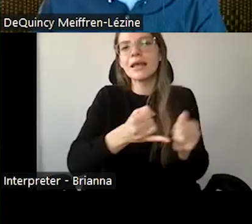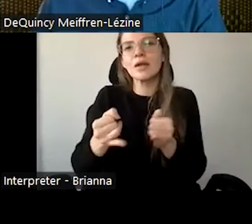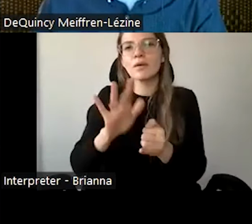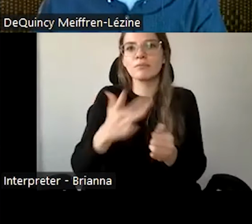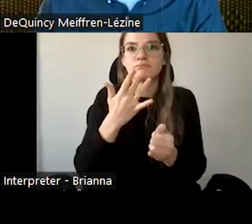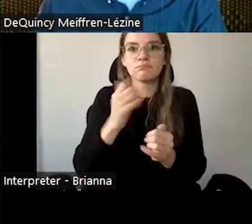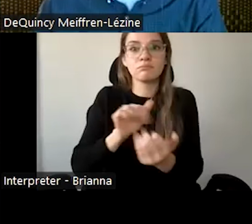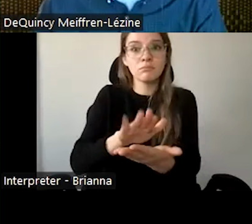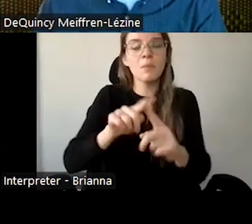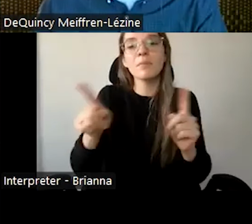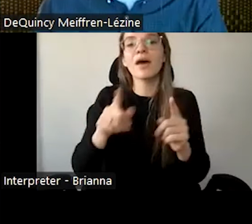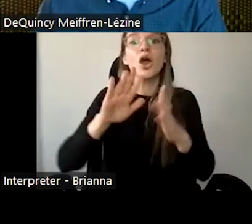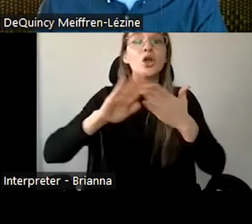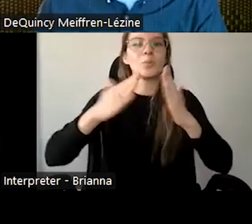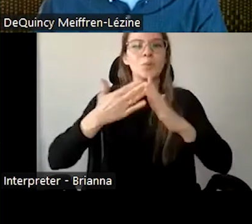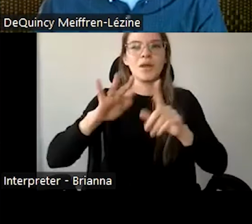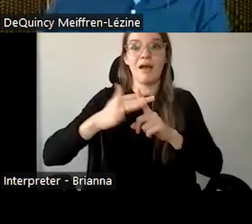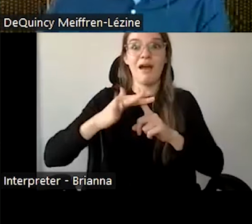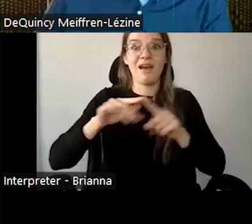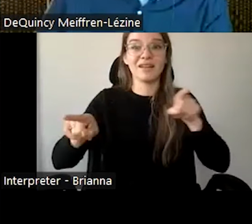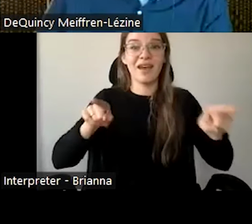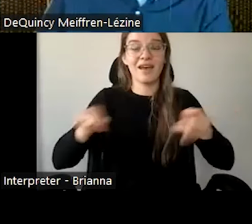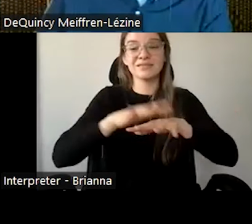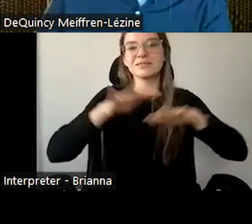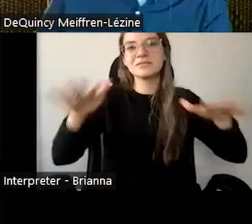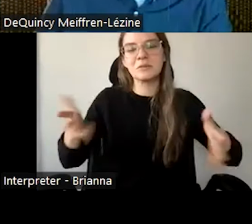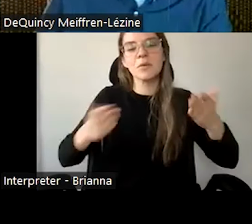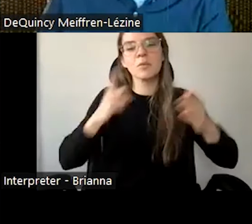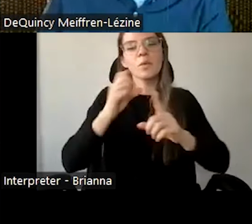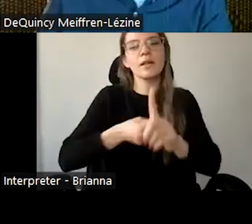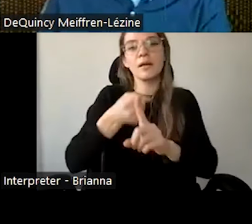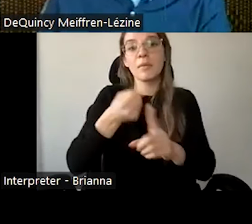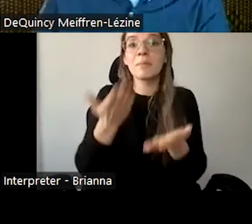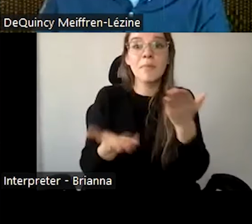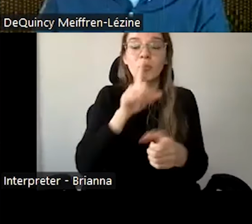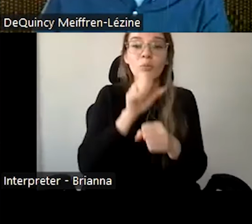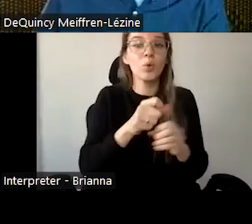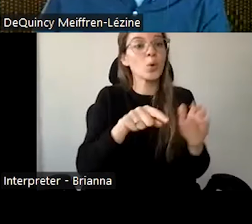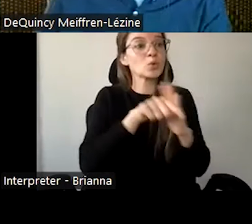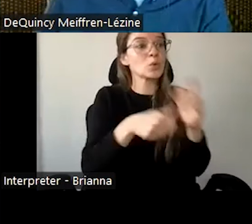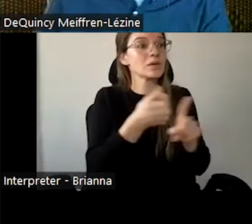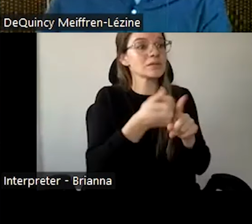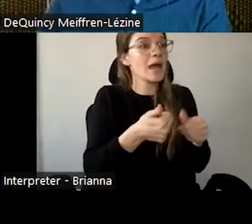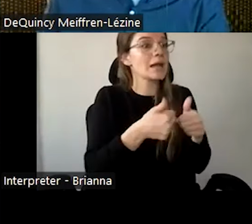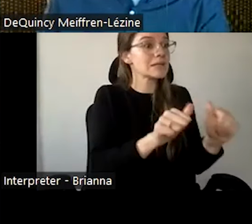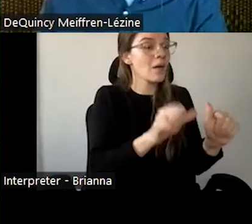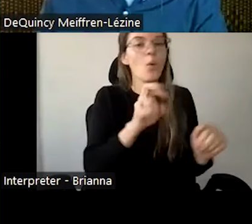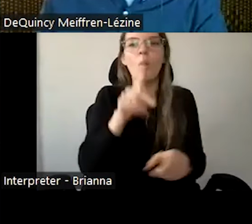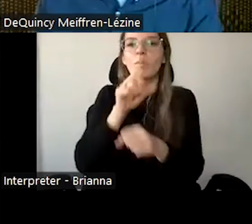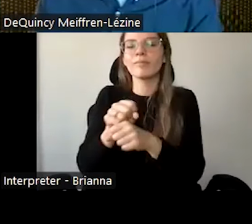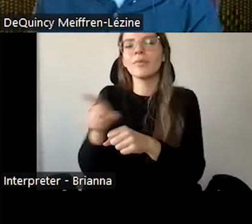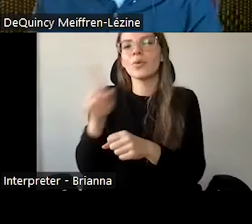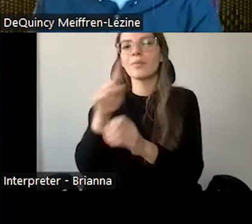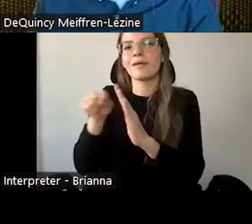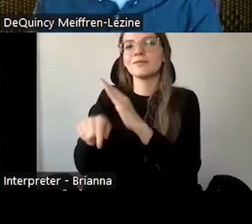of the community context, it might influence whether that is going to turn into a suicide death or if it is going to be a rescued suicide